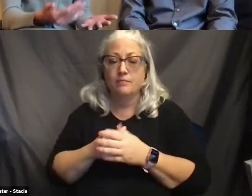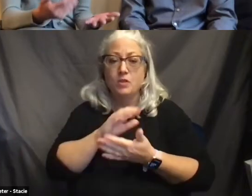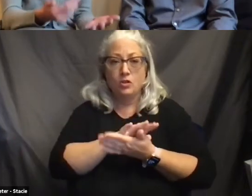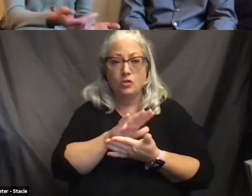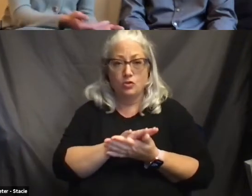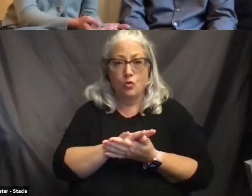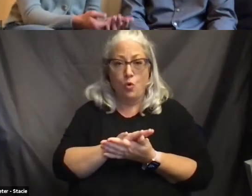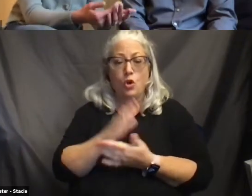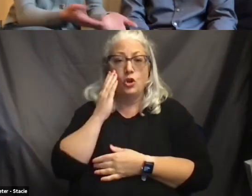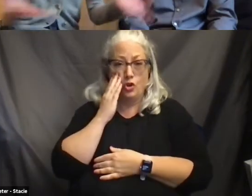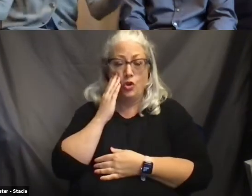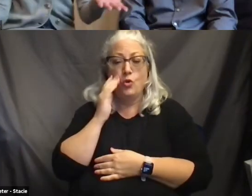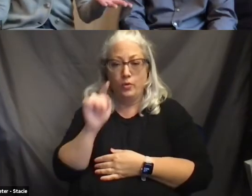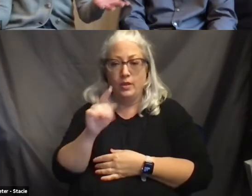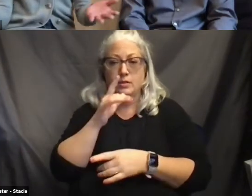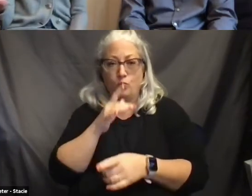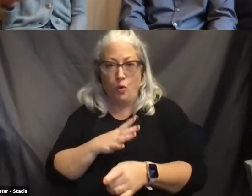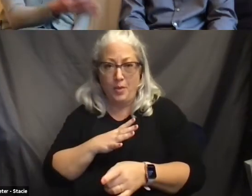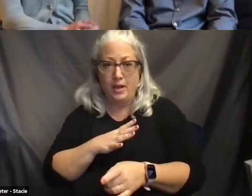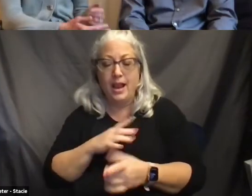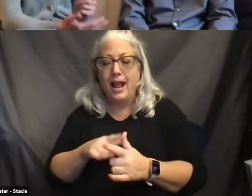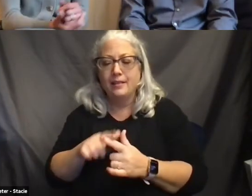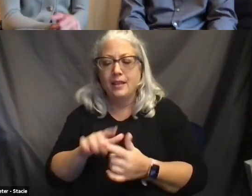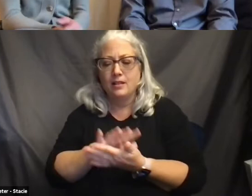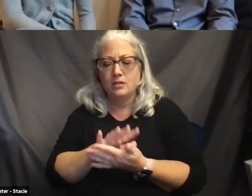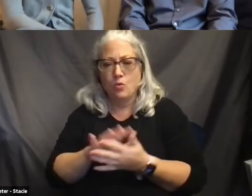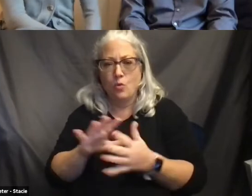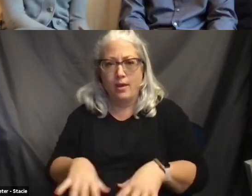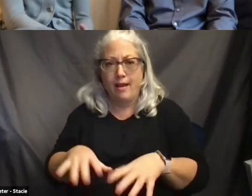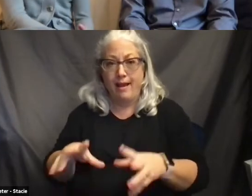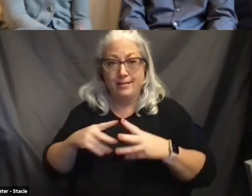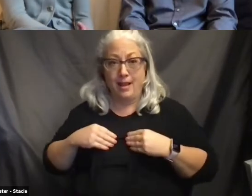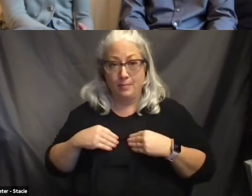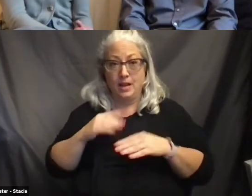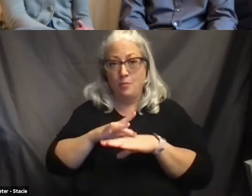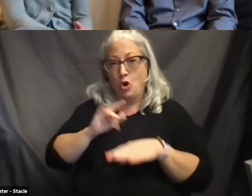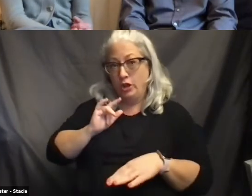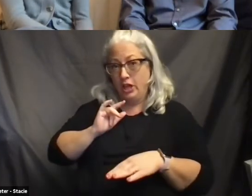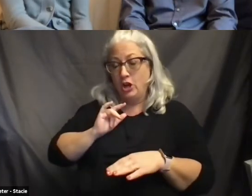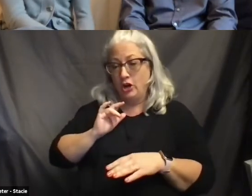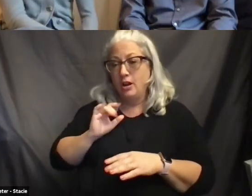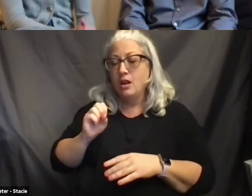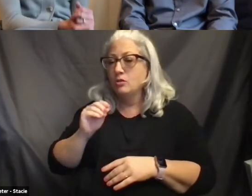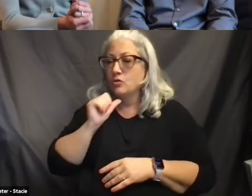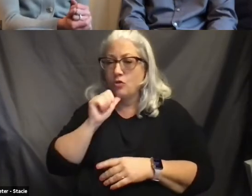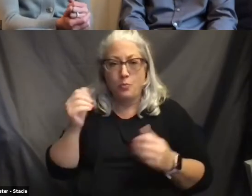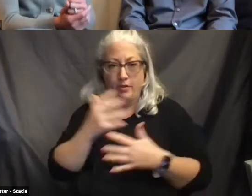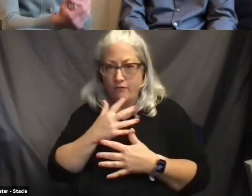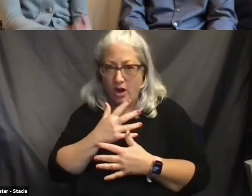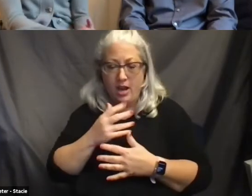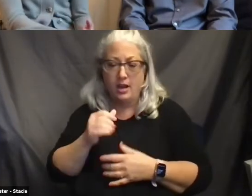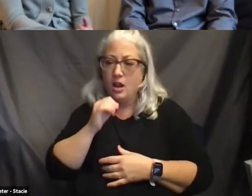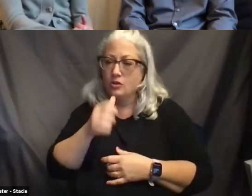into school earlier than the 10 months we had to wait for the real thing. So don't be afraid. Don't be hard on yourself. Don't